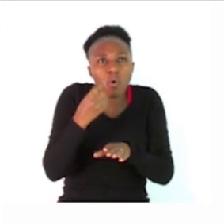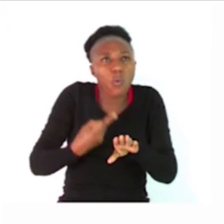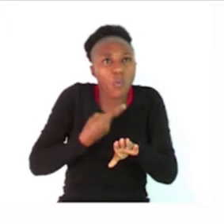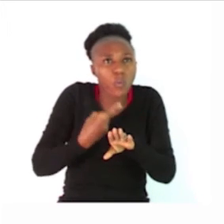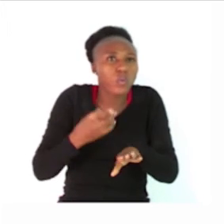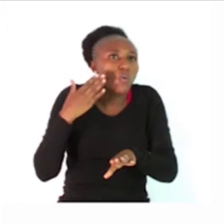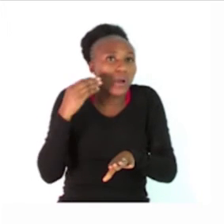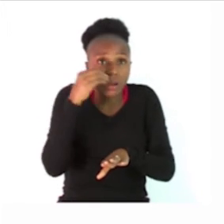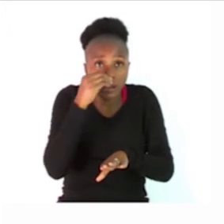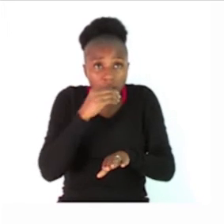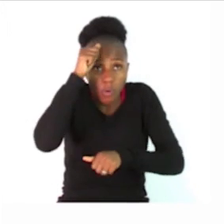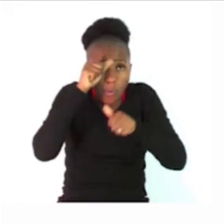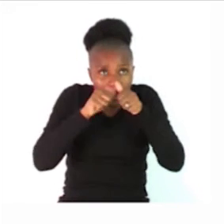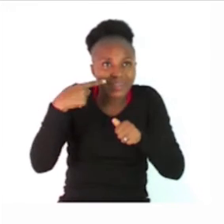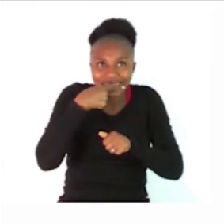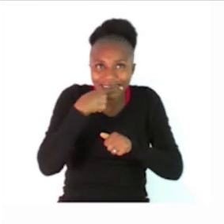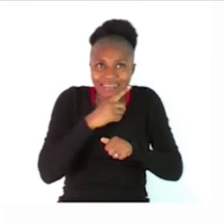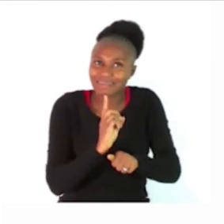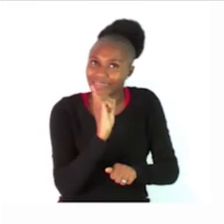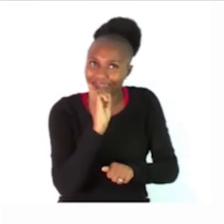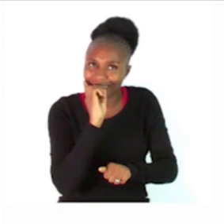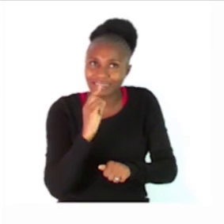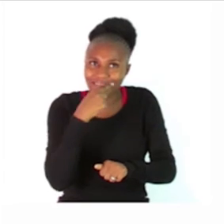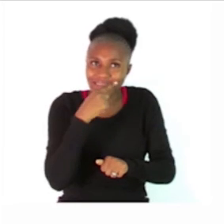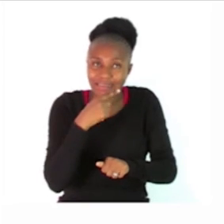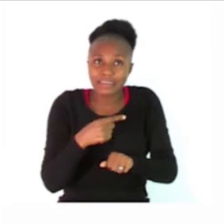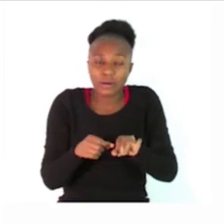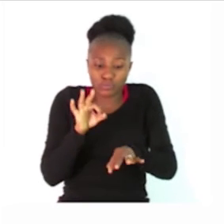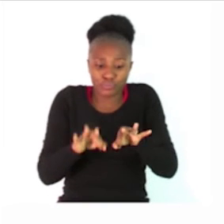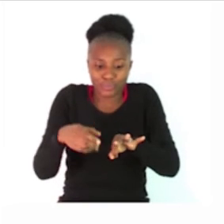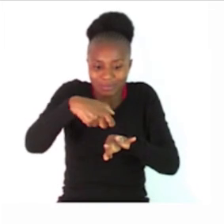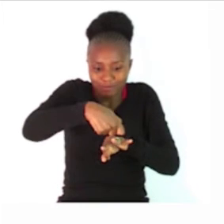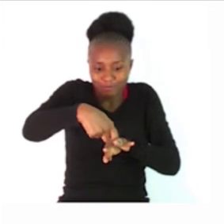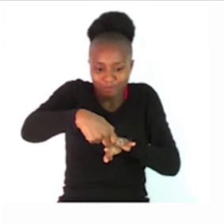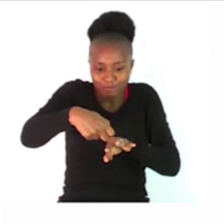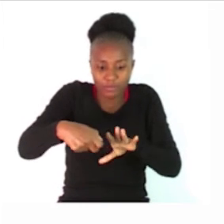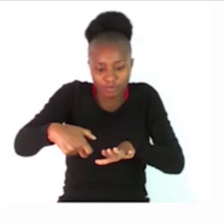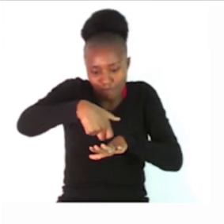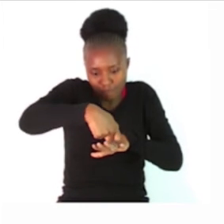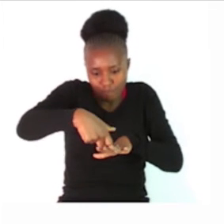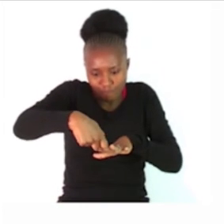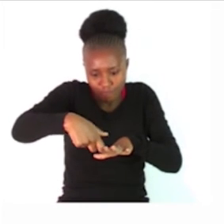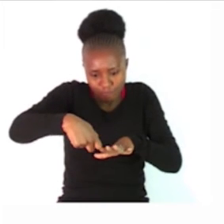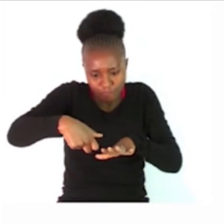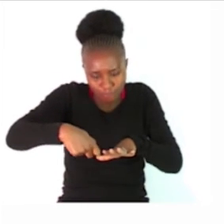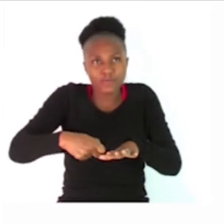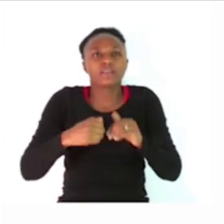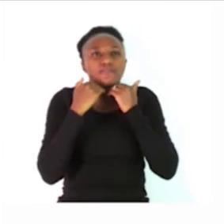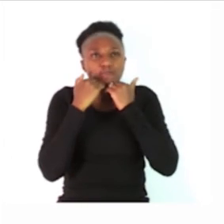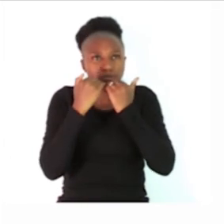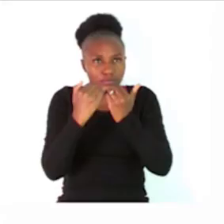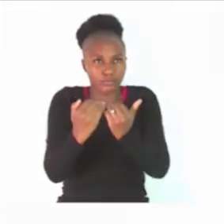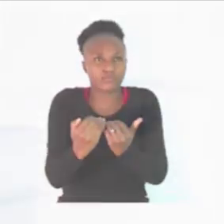every meal would prevent it. Keep your toe and fingernails short to prevent germs from moving in.